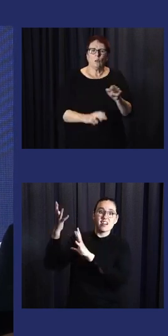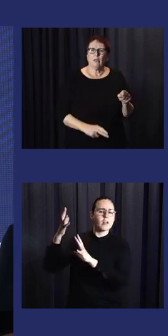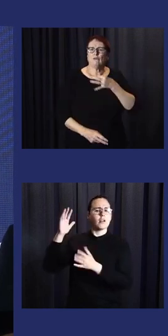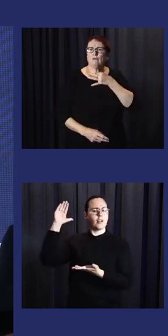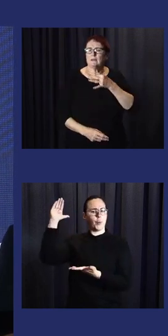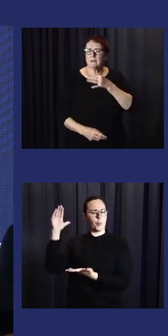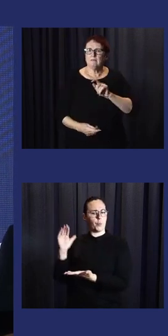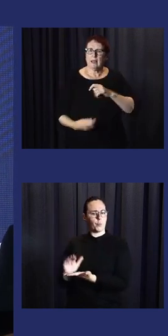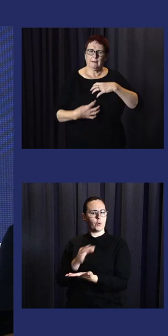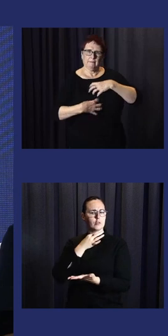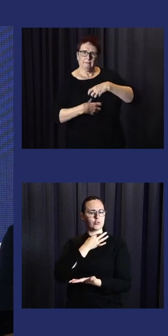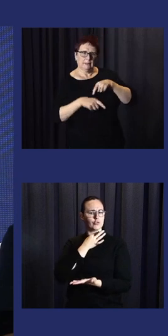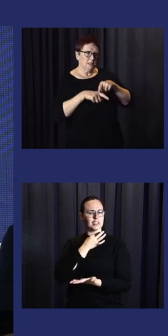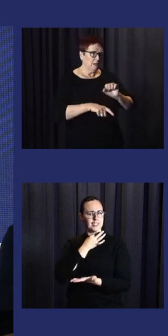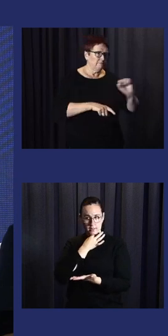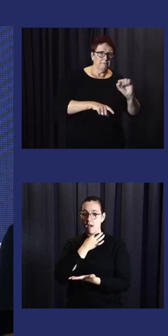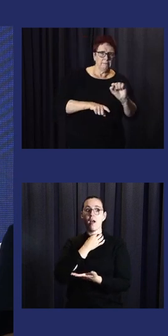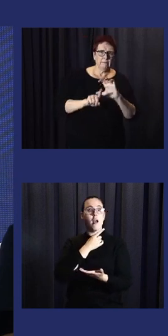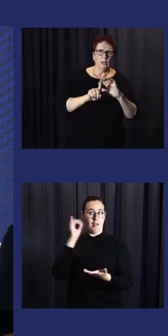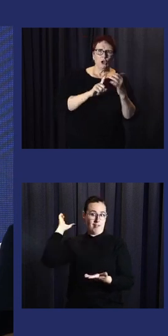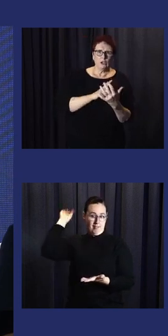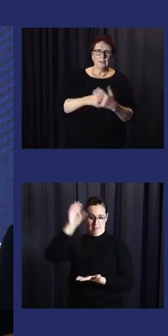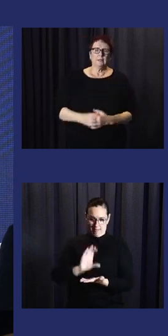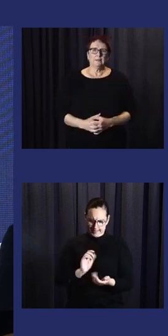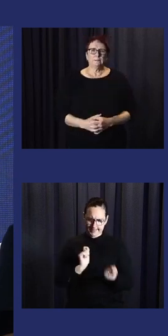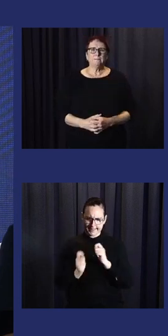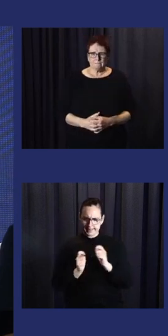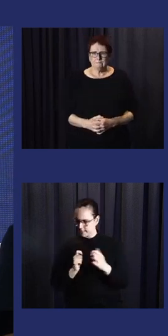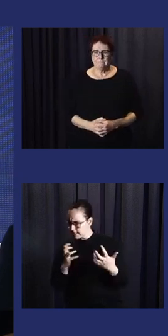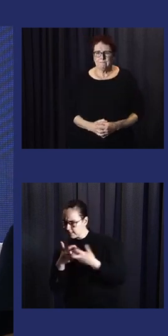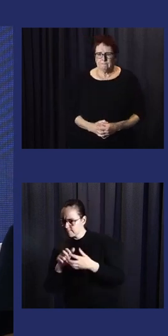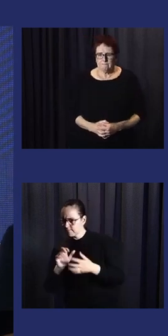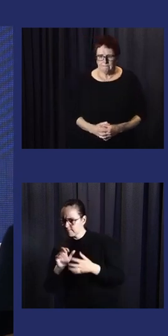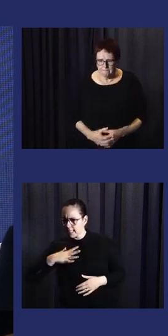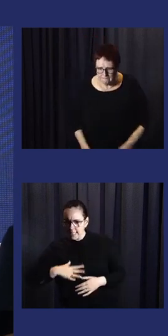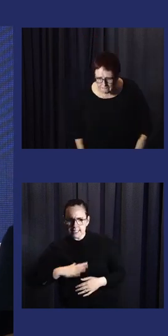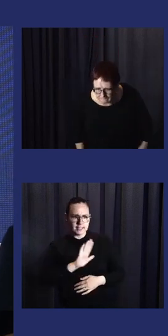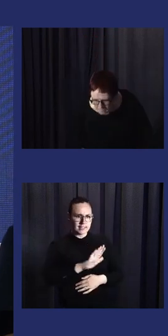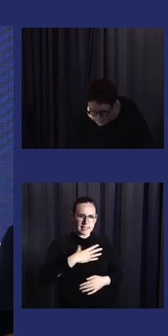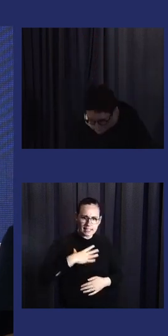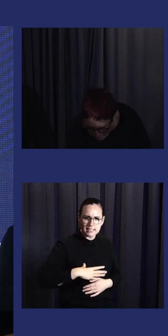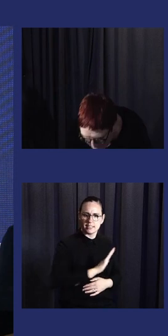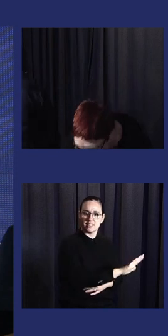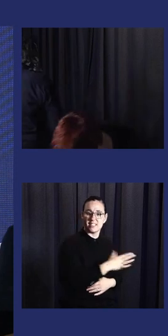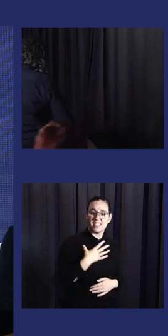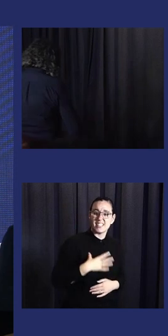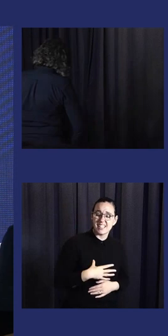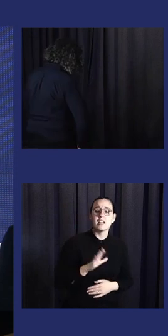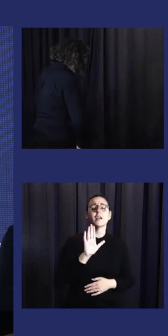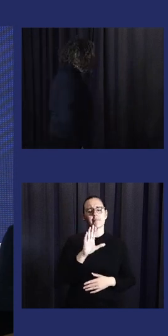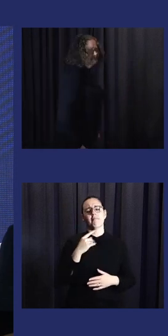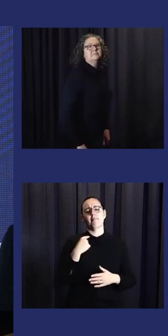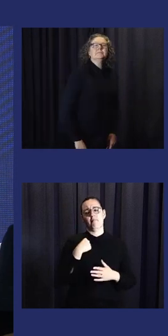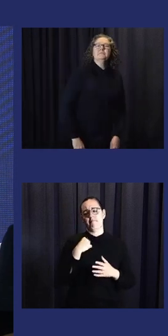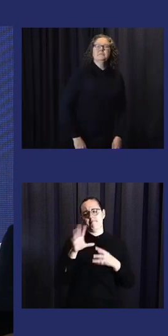to the context and the actual needs of people. So this is perhaps what I would like to add and end